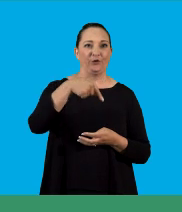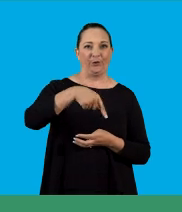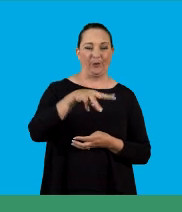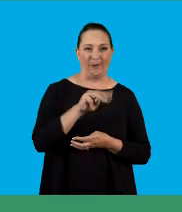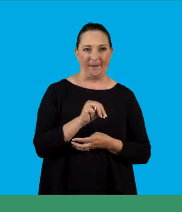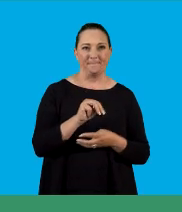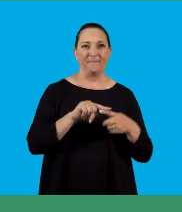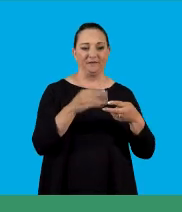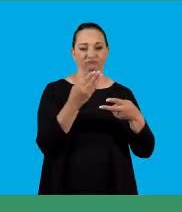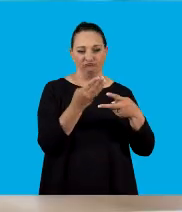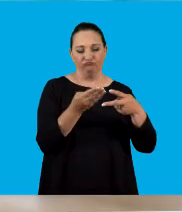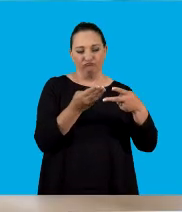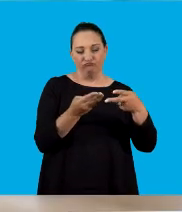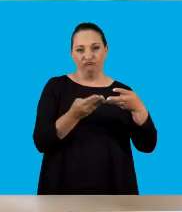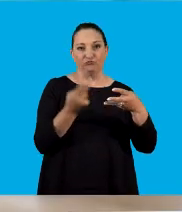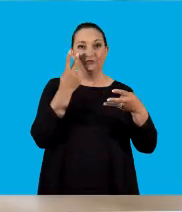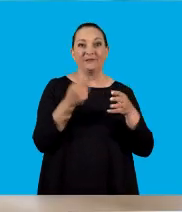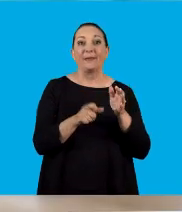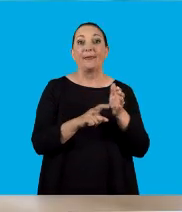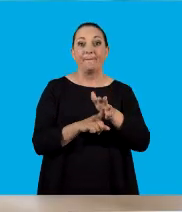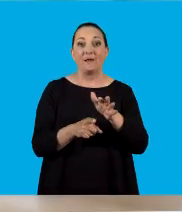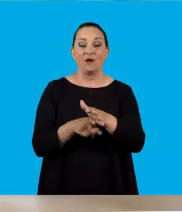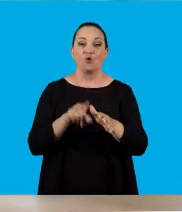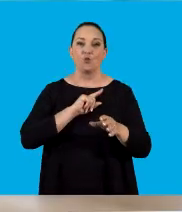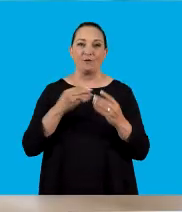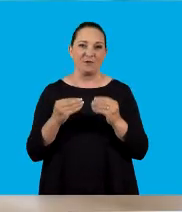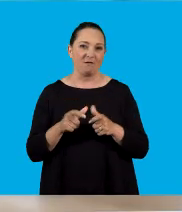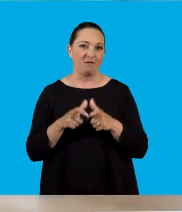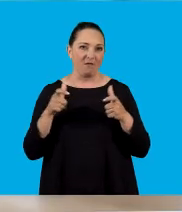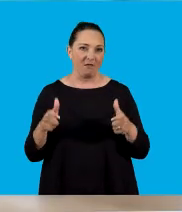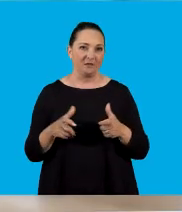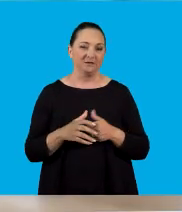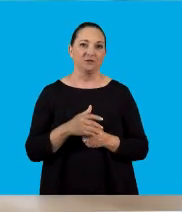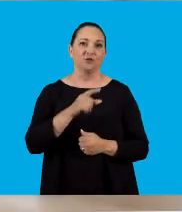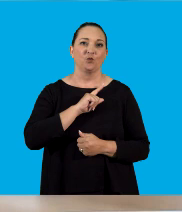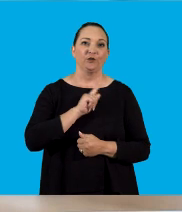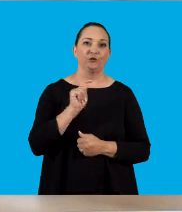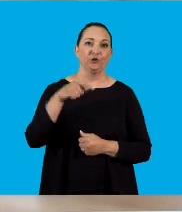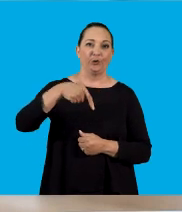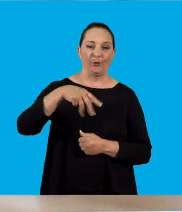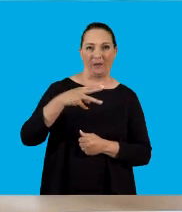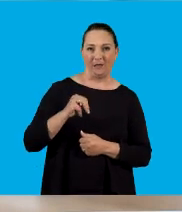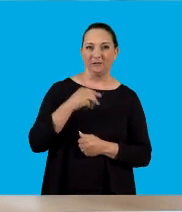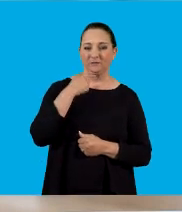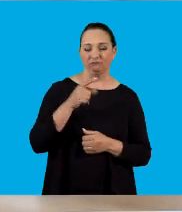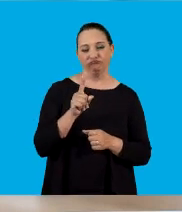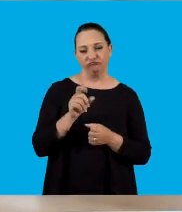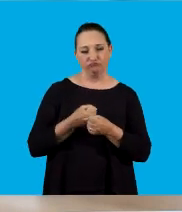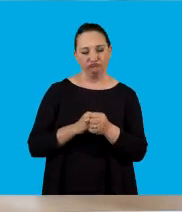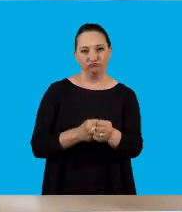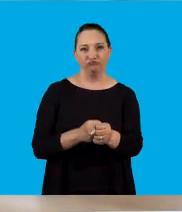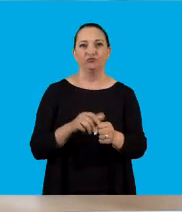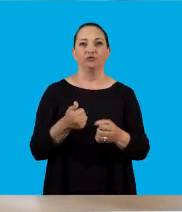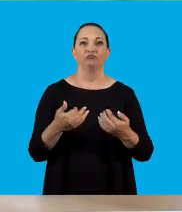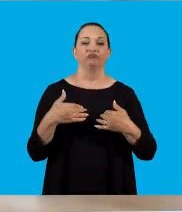the impact of each element for a large business, because when total quality management was introduced, it is basically a strategy that